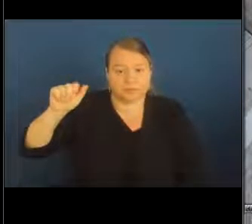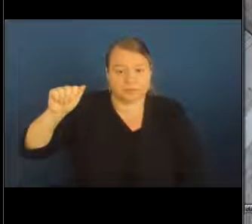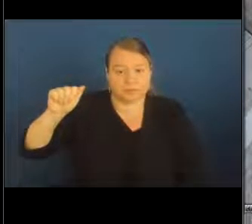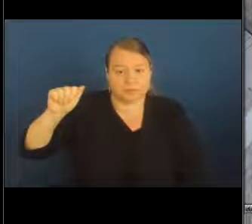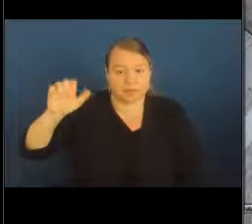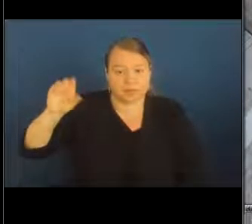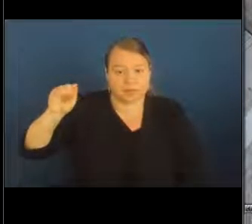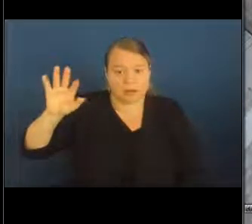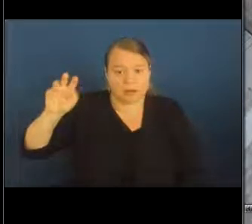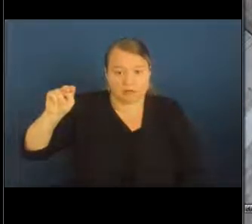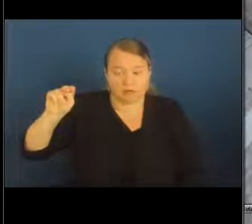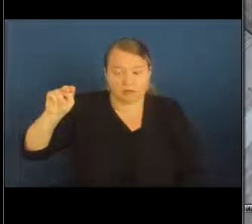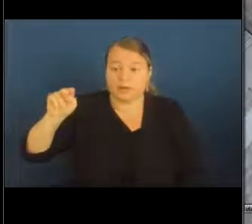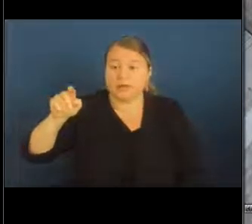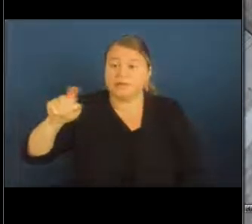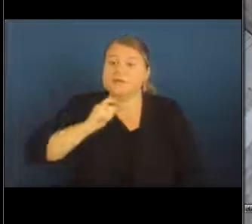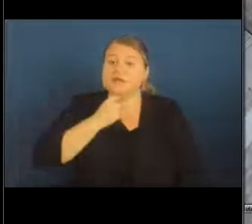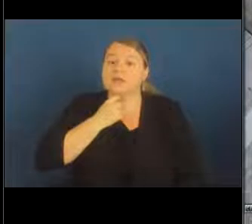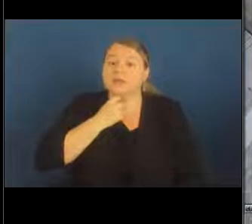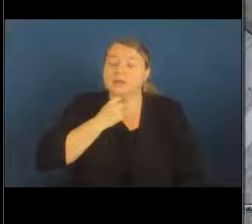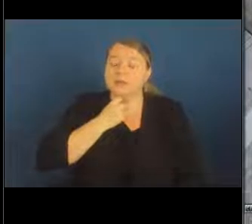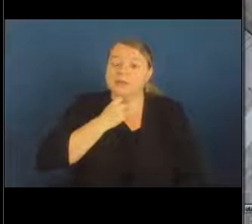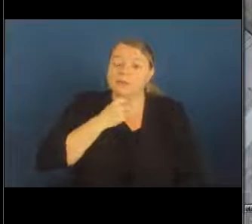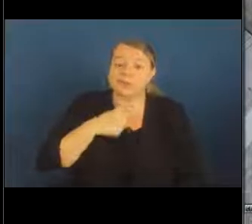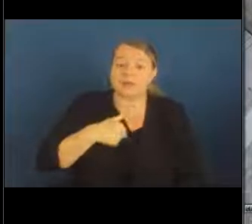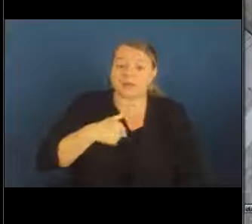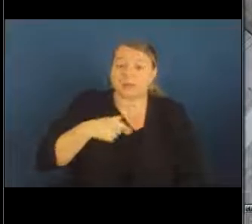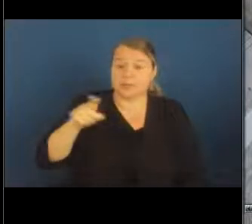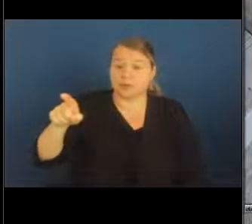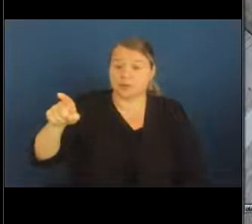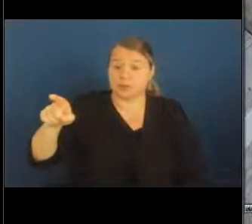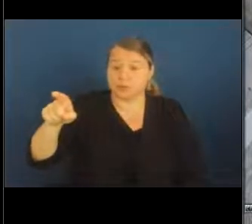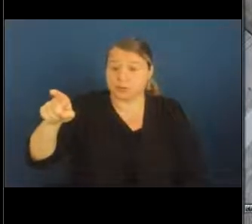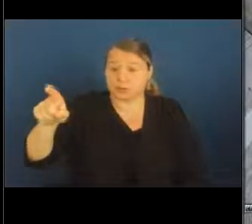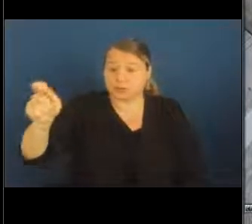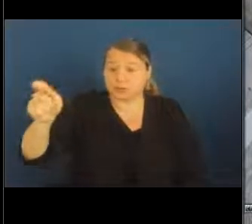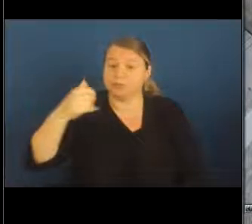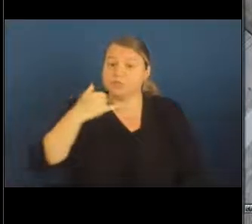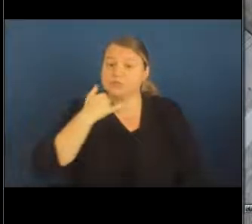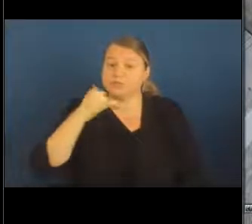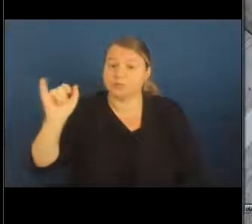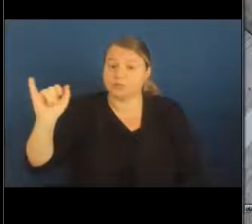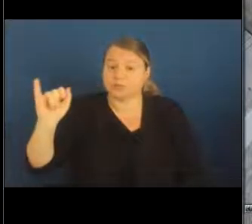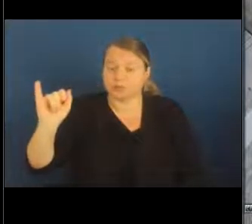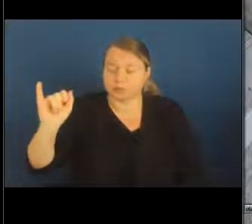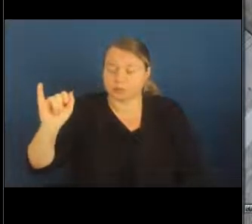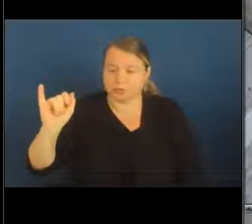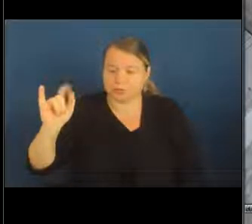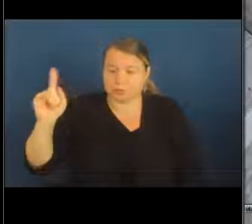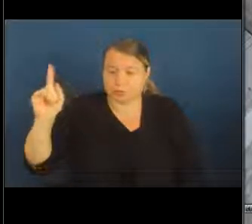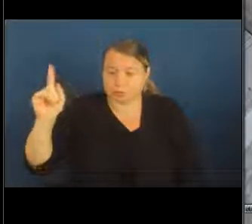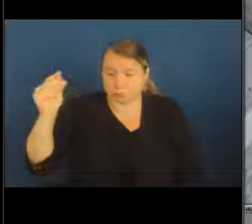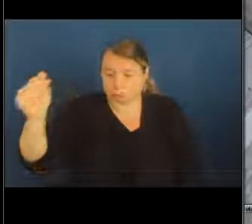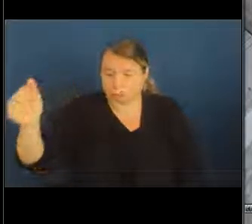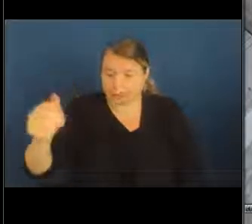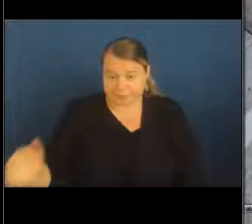to unmute you now, and you will also need to unmute yourself to ask your question. Dana, go ahead.